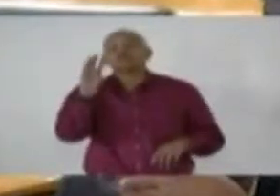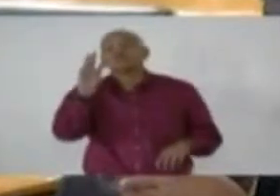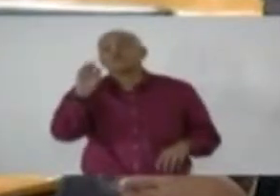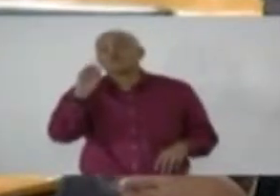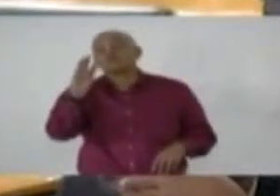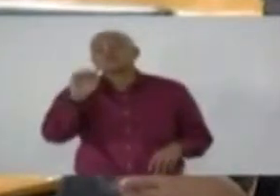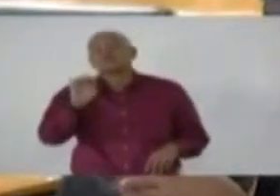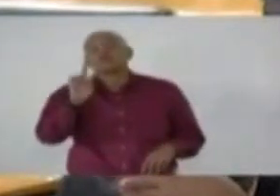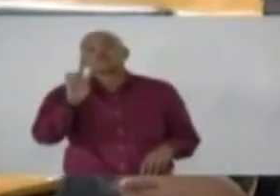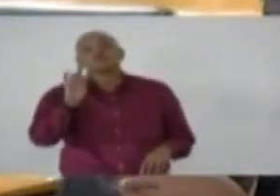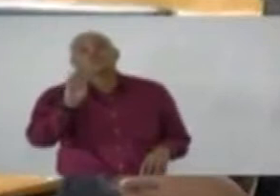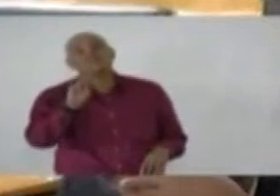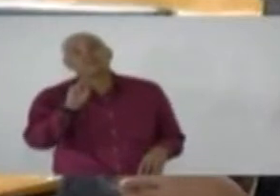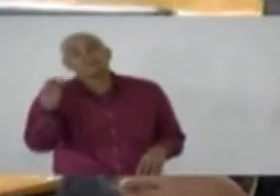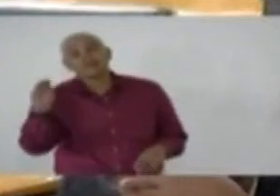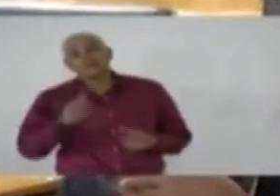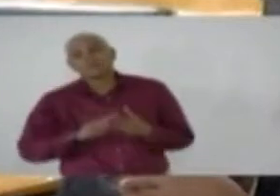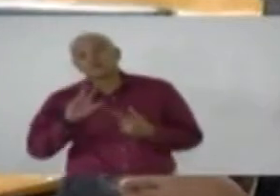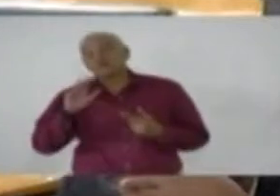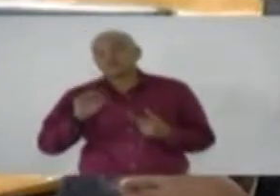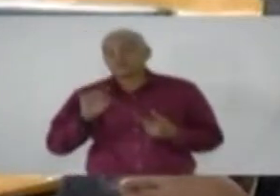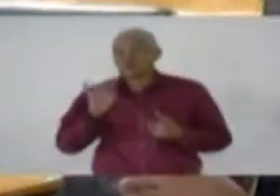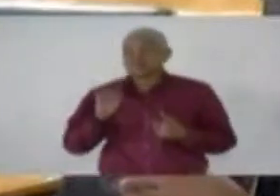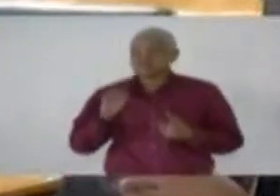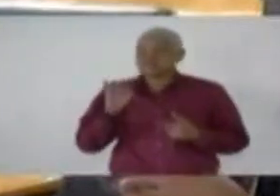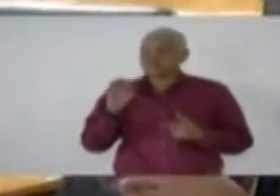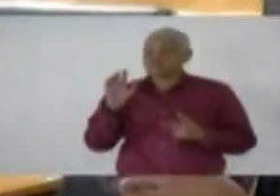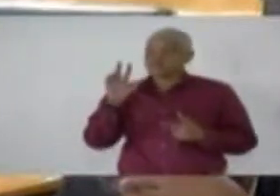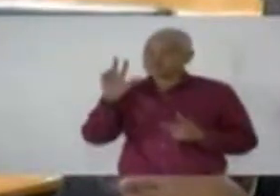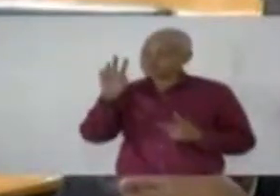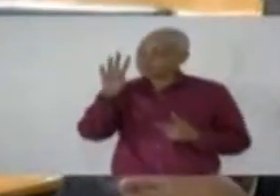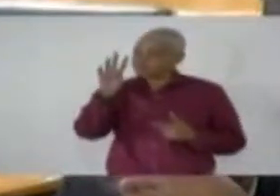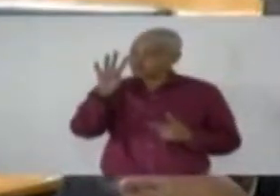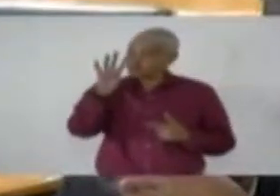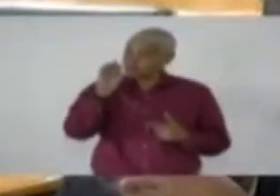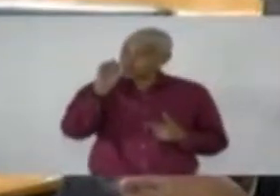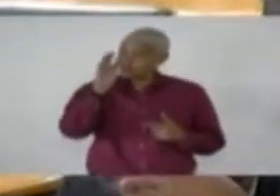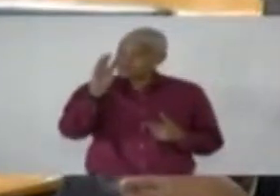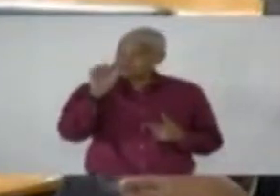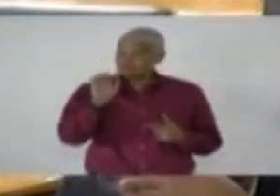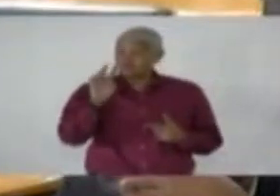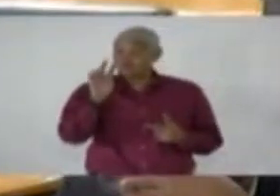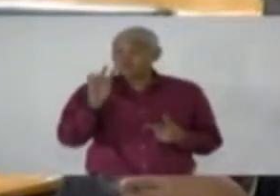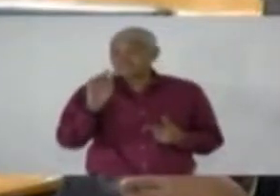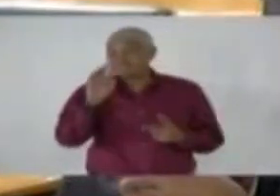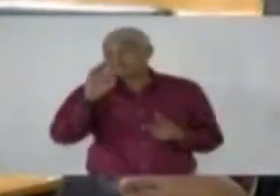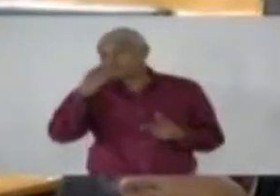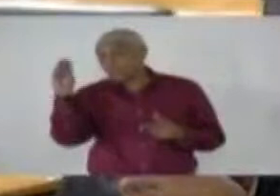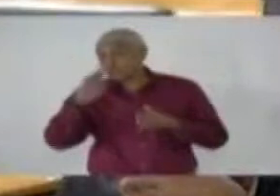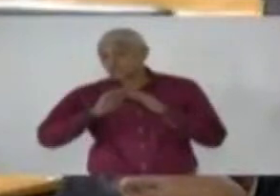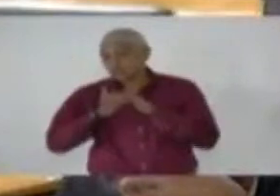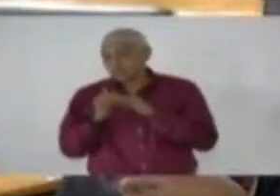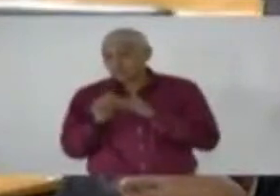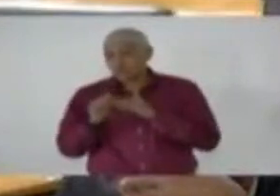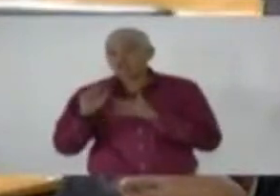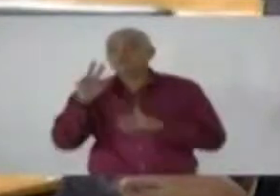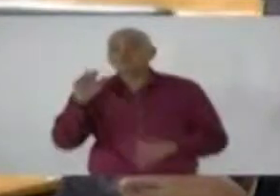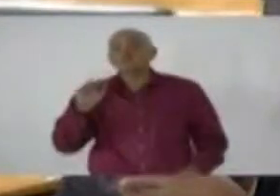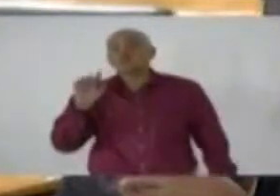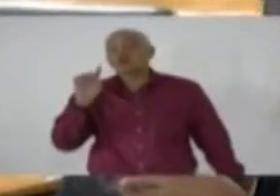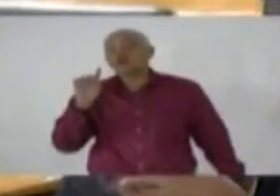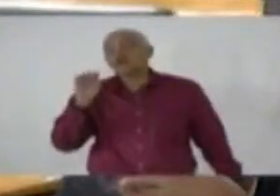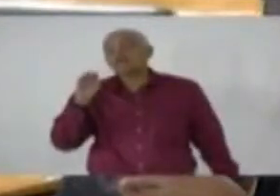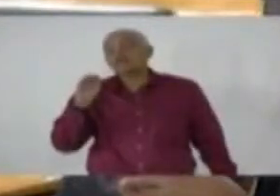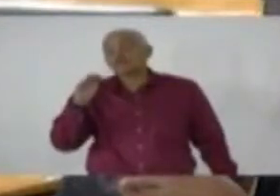$406.27 million and $3.08 million, $406.27 million Jamaican dollars, and $3.08 million